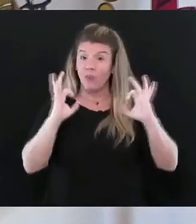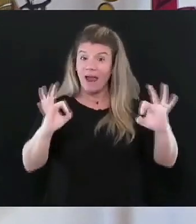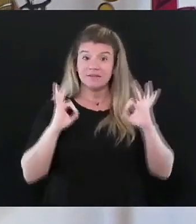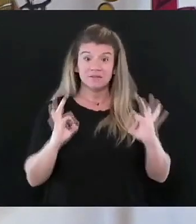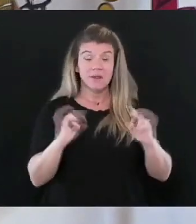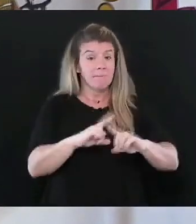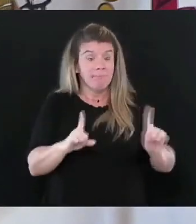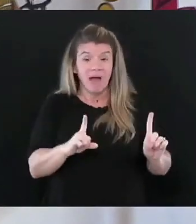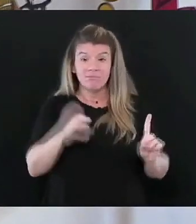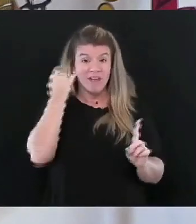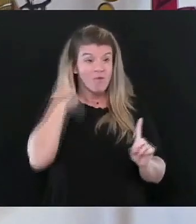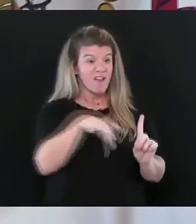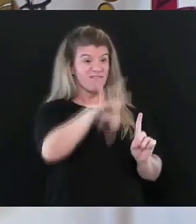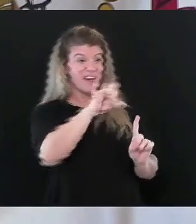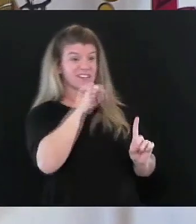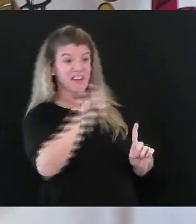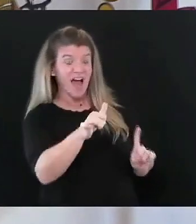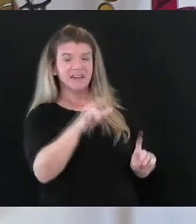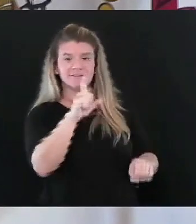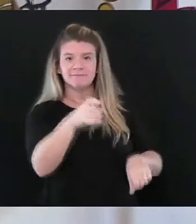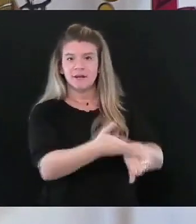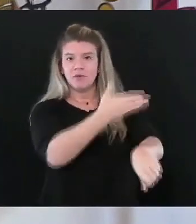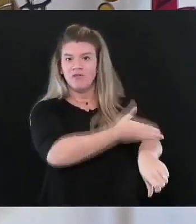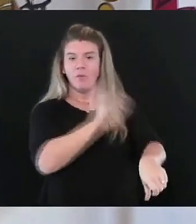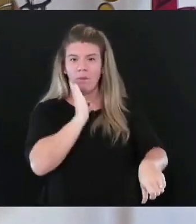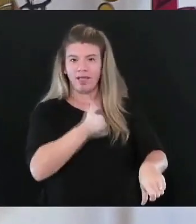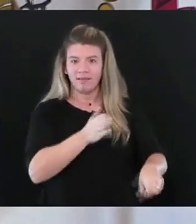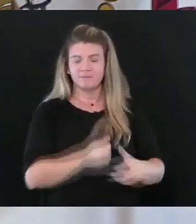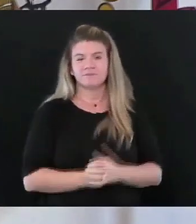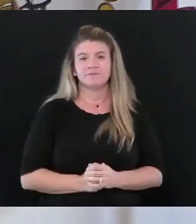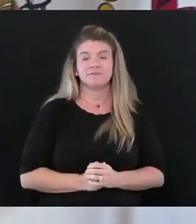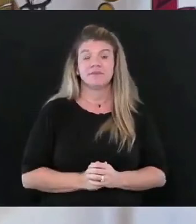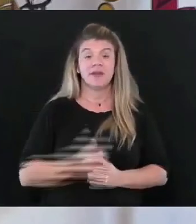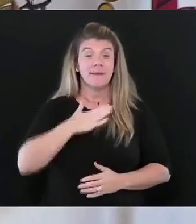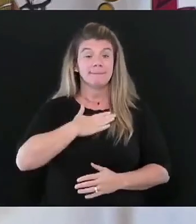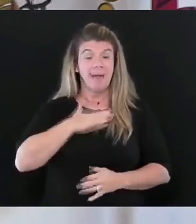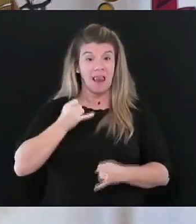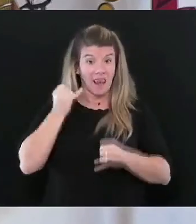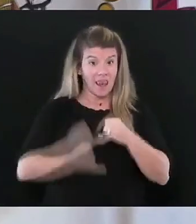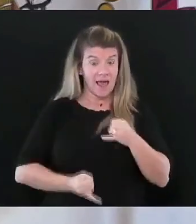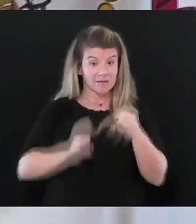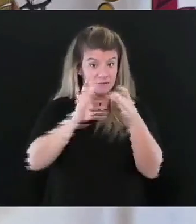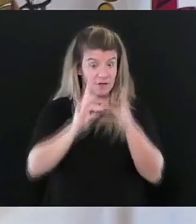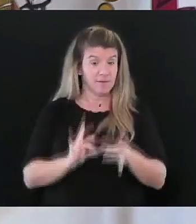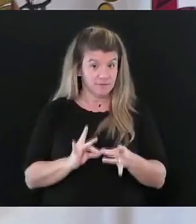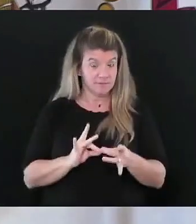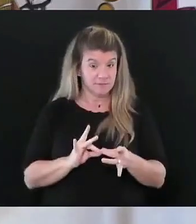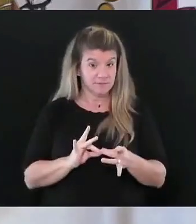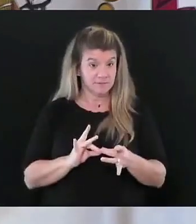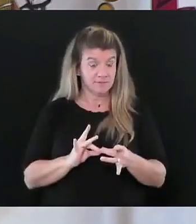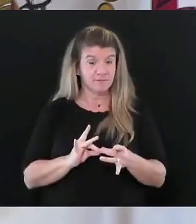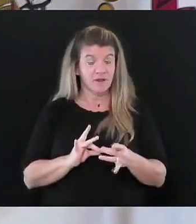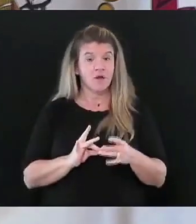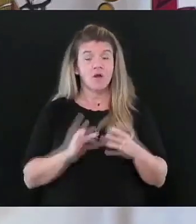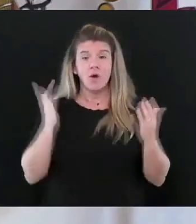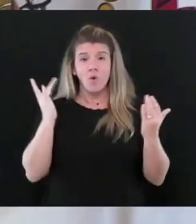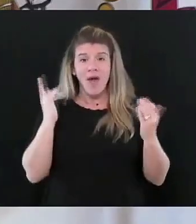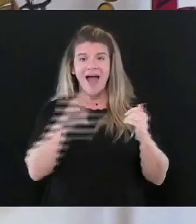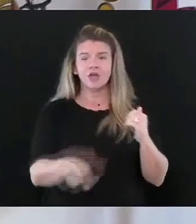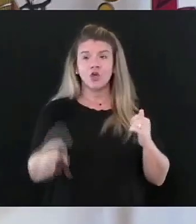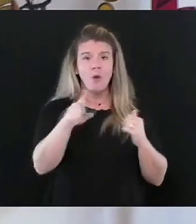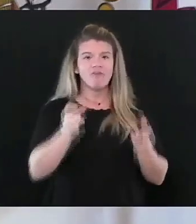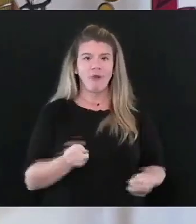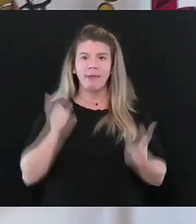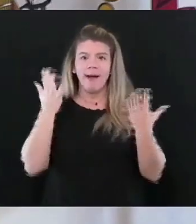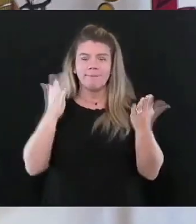if it's not, we want to do better. Now, last thing I'd have to say to you is just this, because a lot of people have brought this up